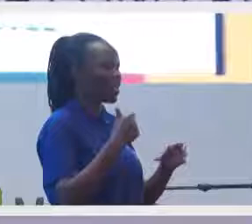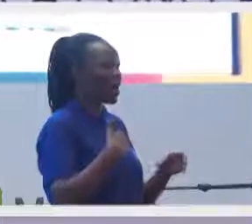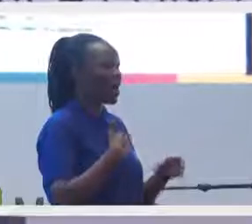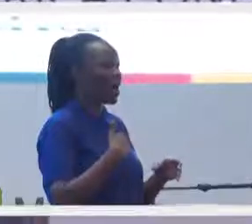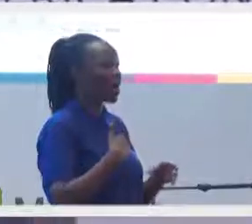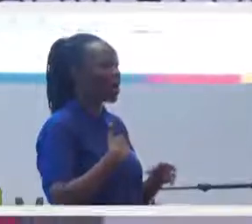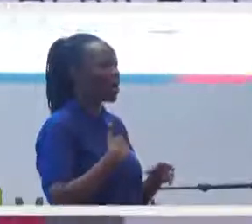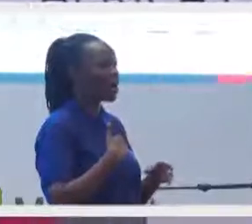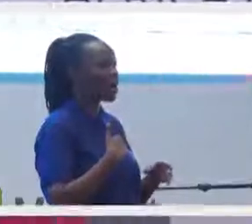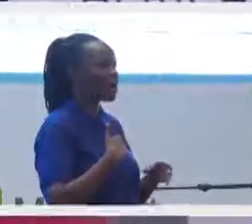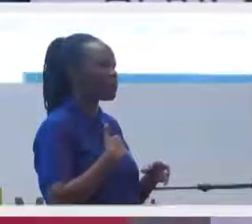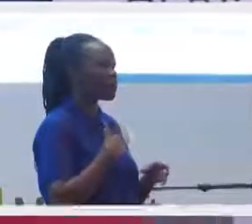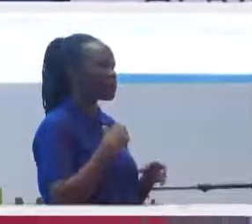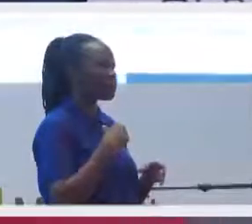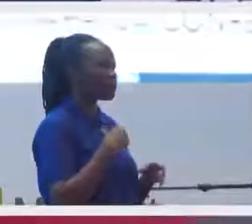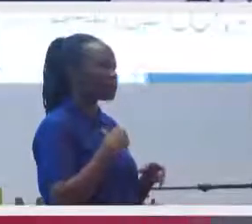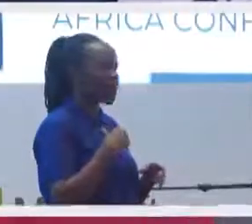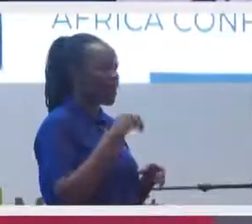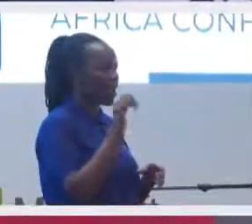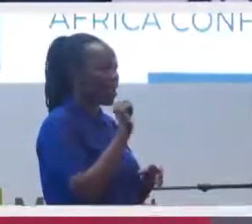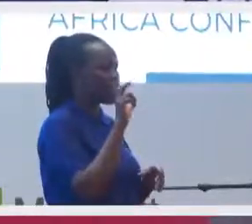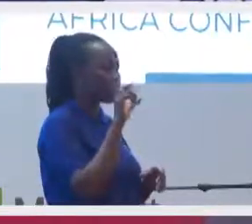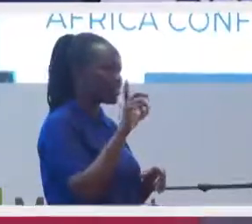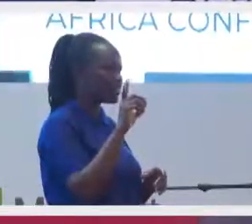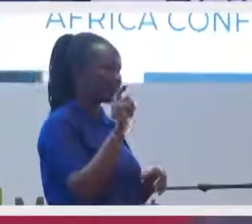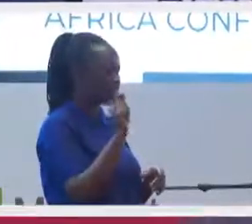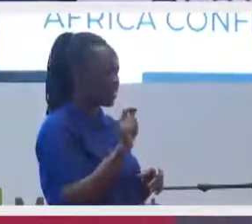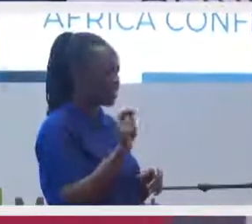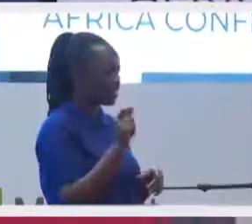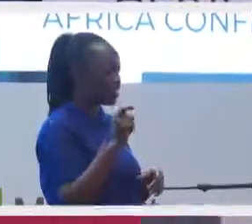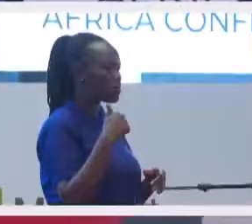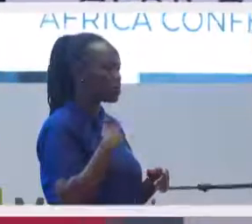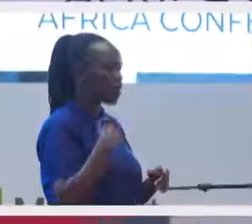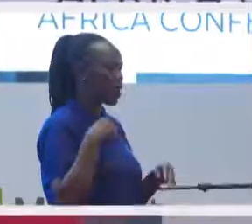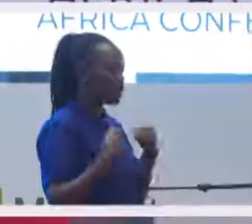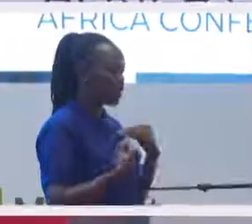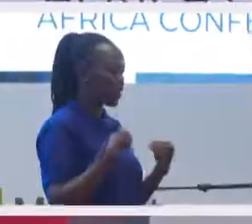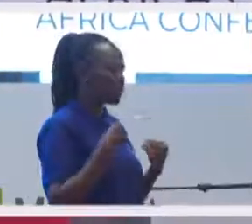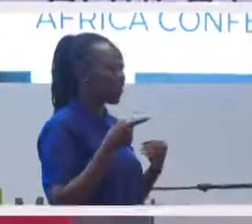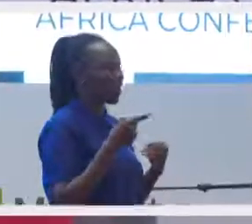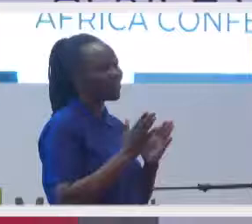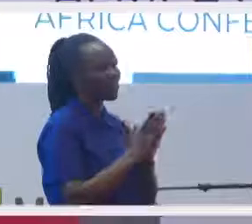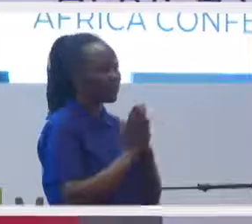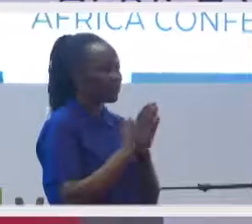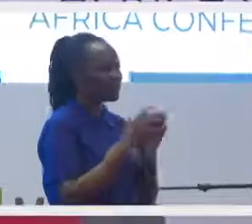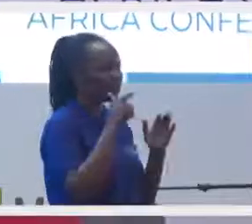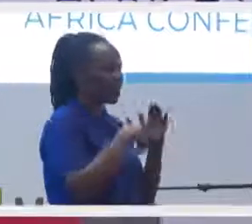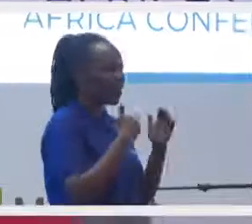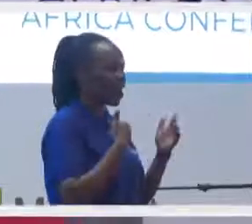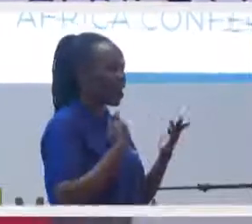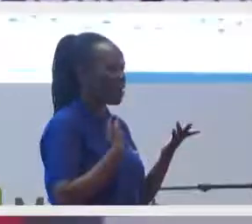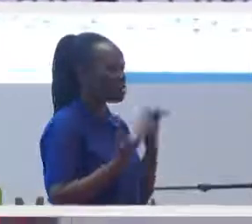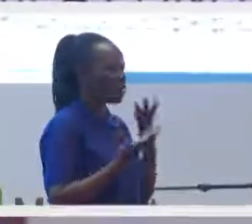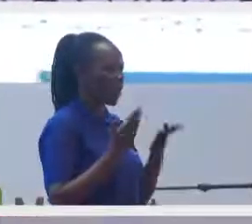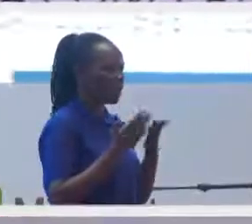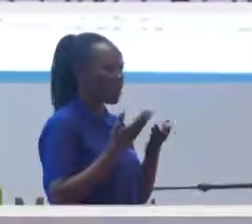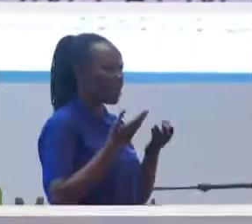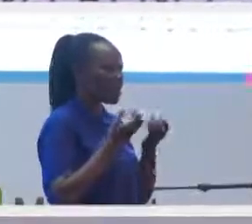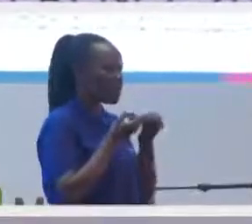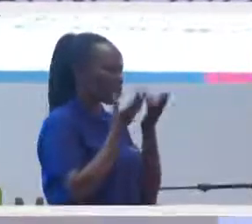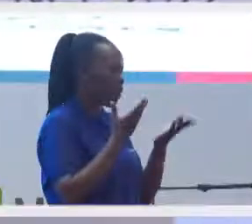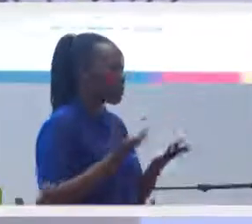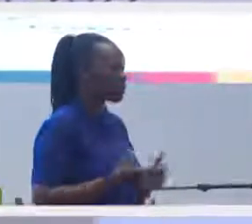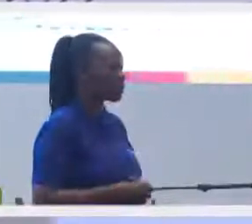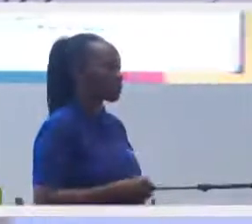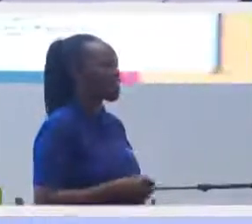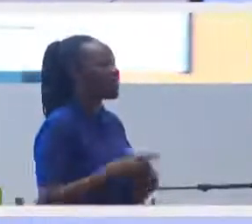a neurodiverse. I have ADHD, which makes for some interesting stories maybe one day I can tell you. And I'm